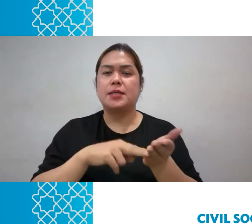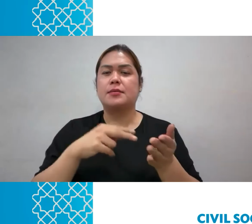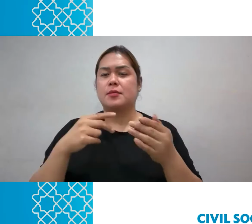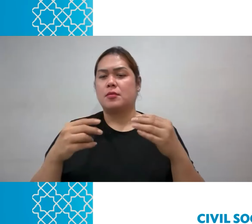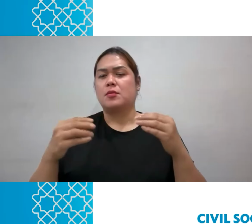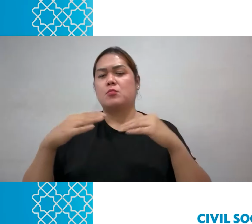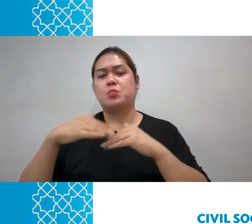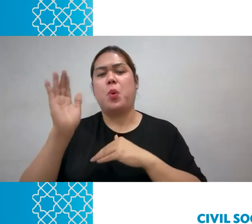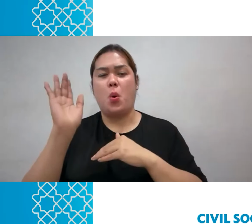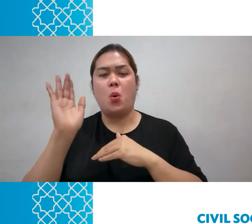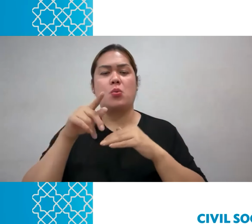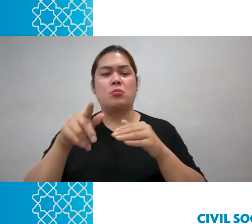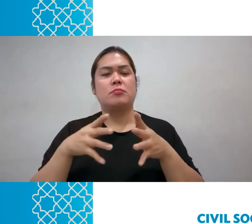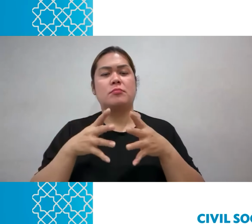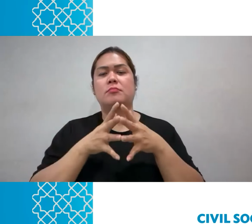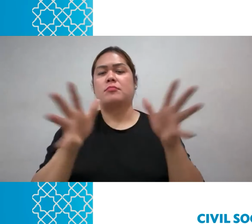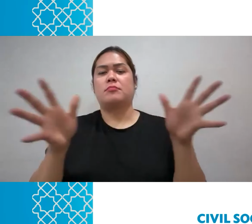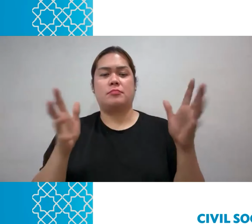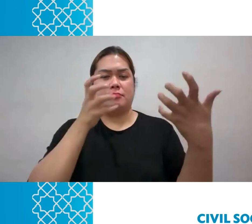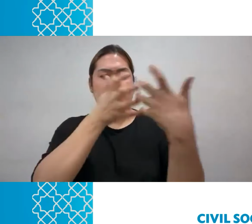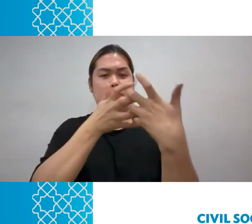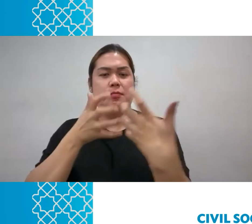spaces where,